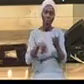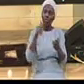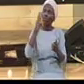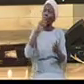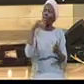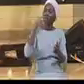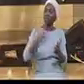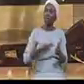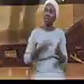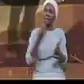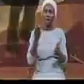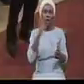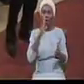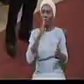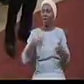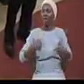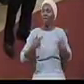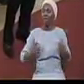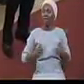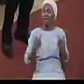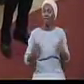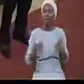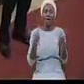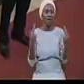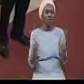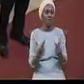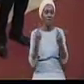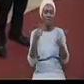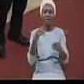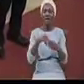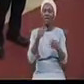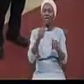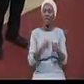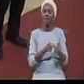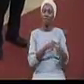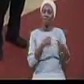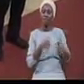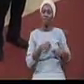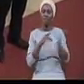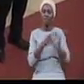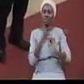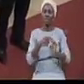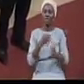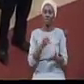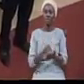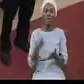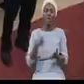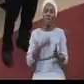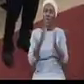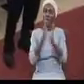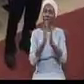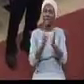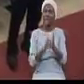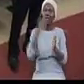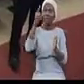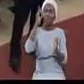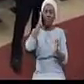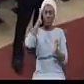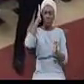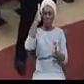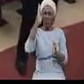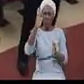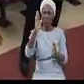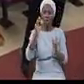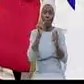every soul in Jesus' name. We ask, Lord, that you wake up your people. Give us